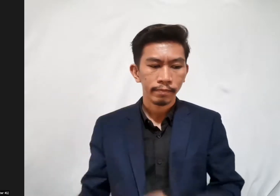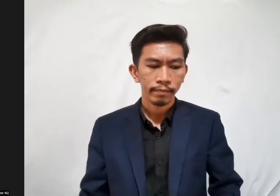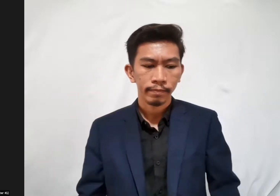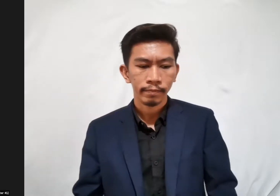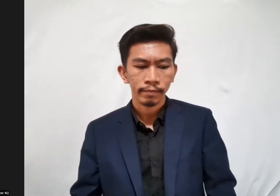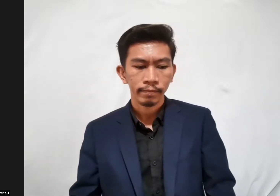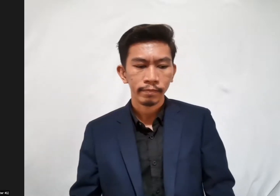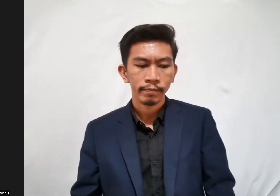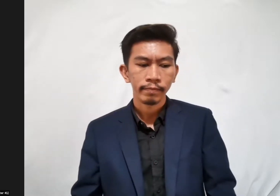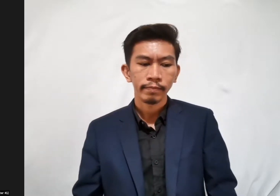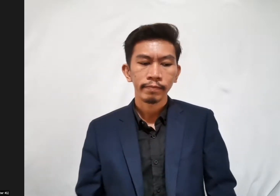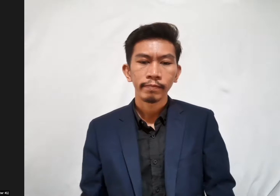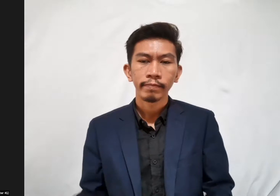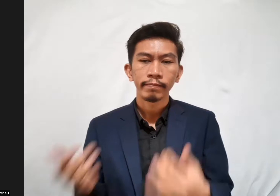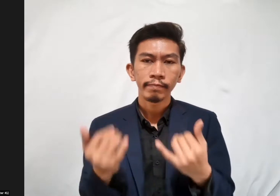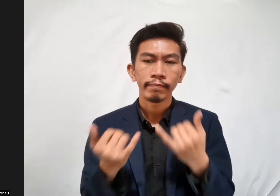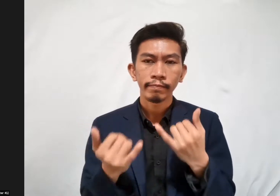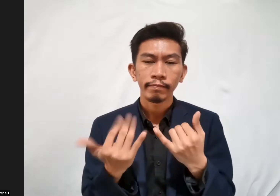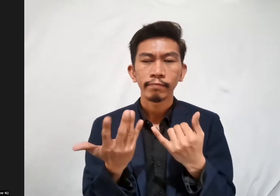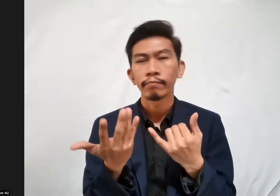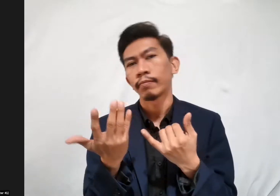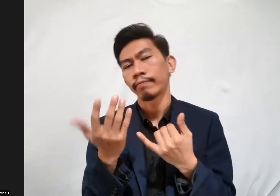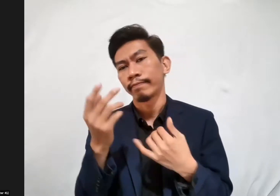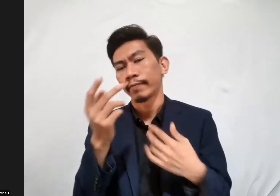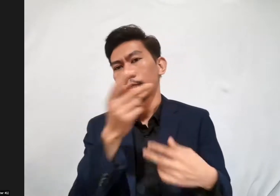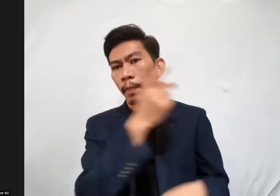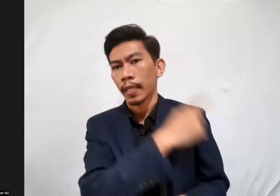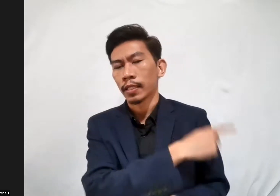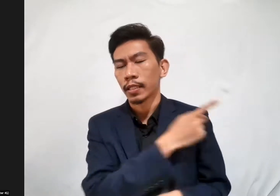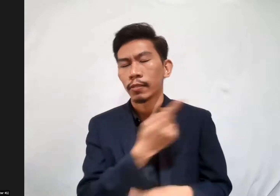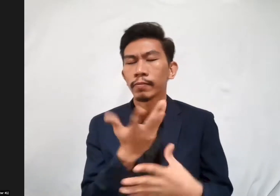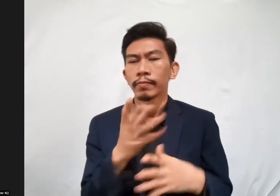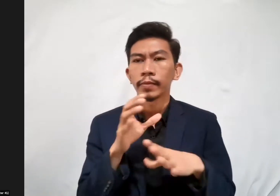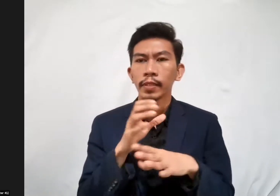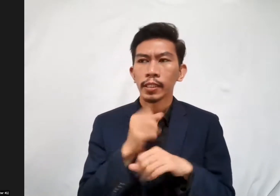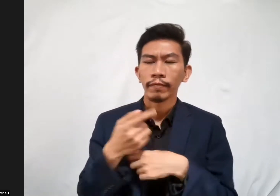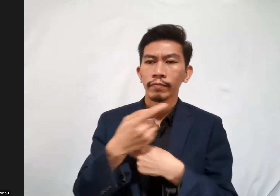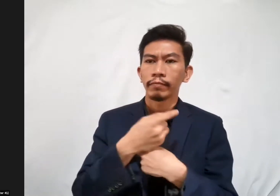Considering the current situation on how patients are receiving treatments,